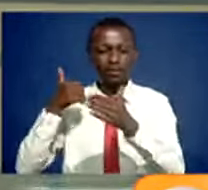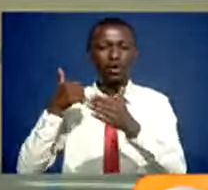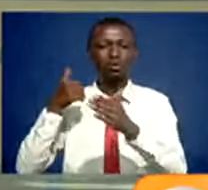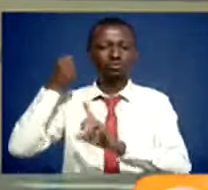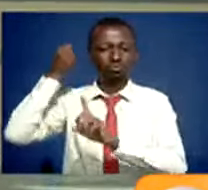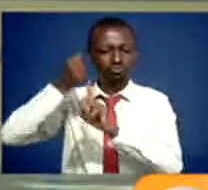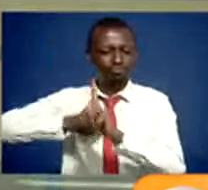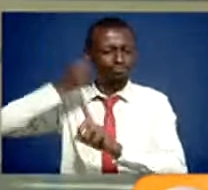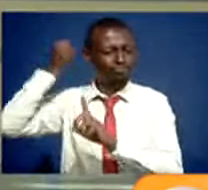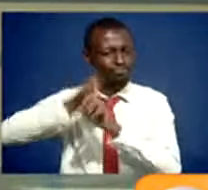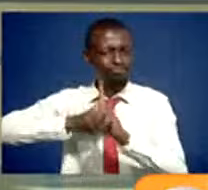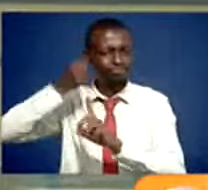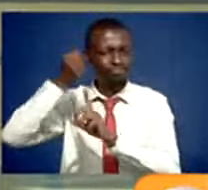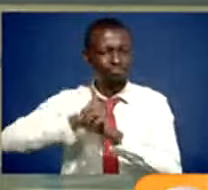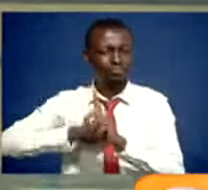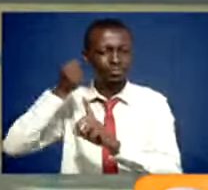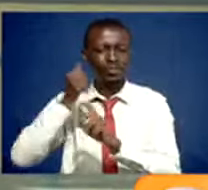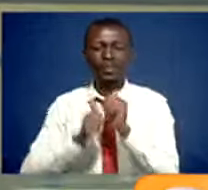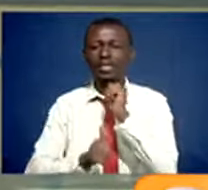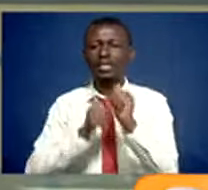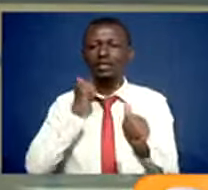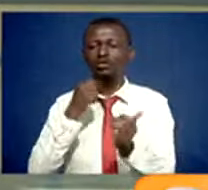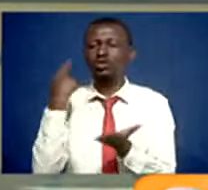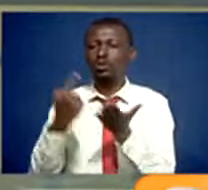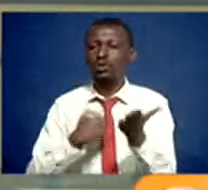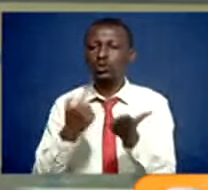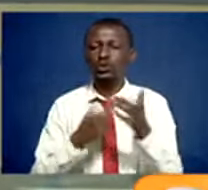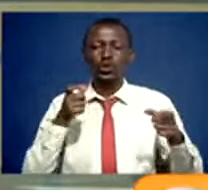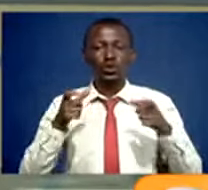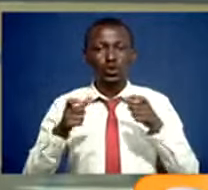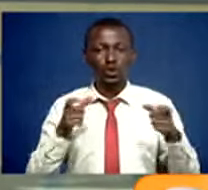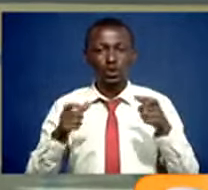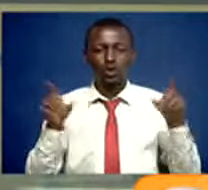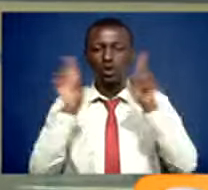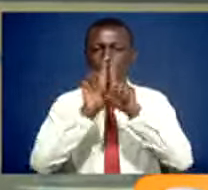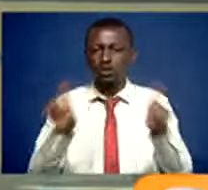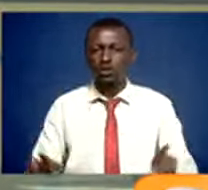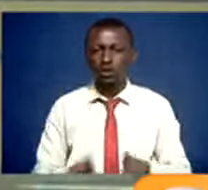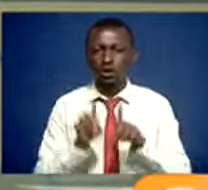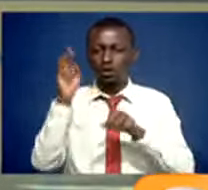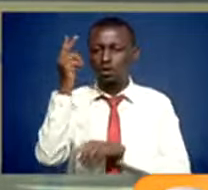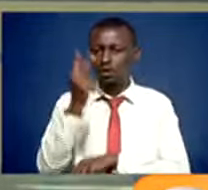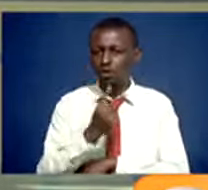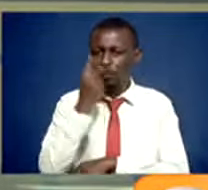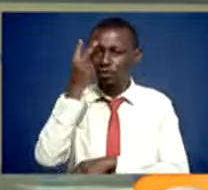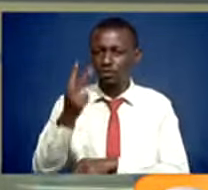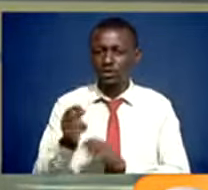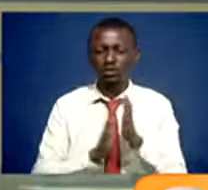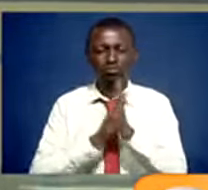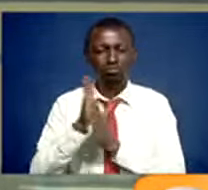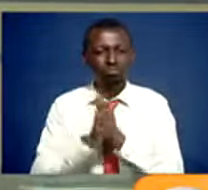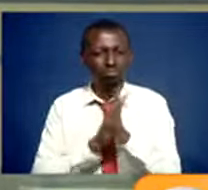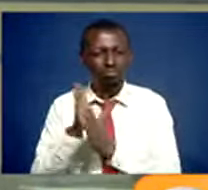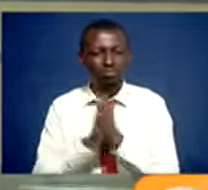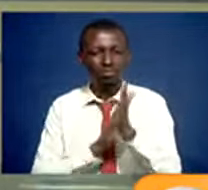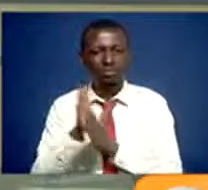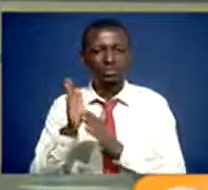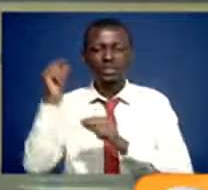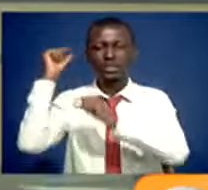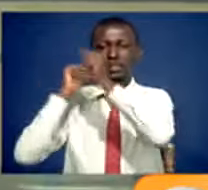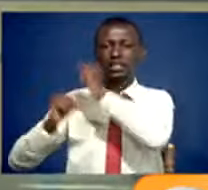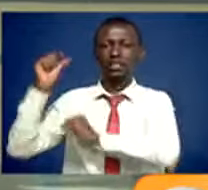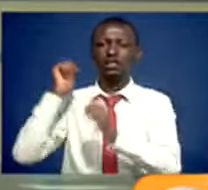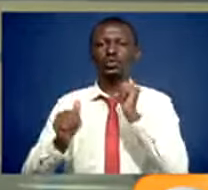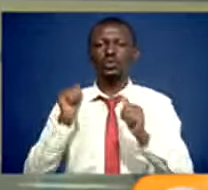their resistance to colonial invasion, and the culmination of the vision and passion of the succeeding